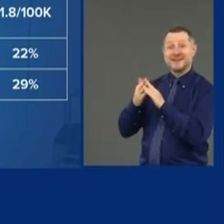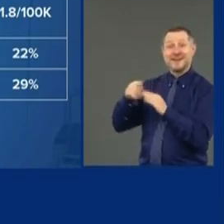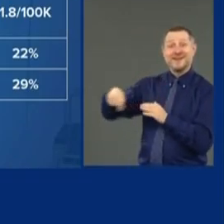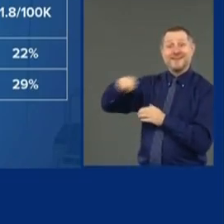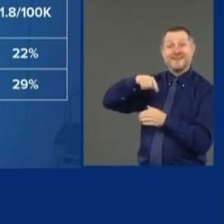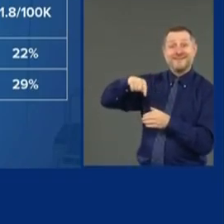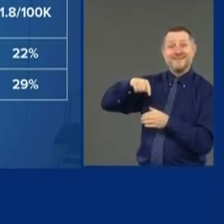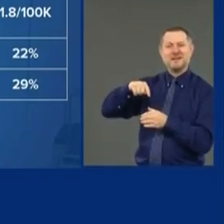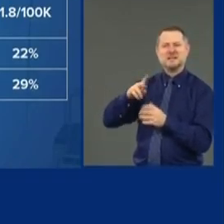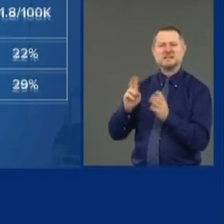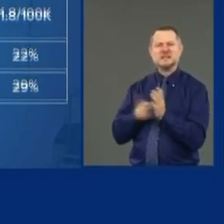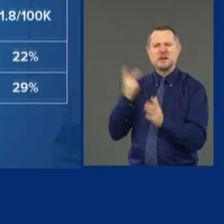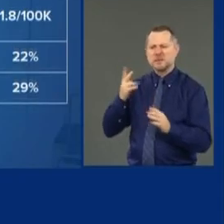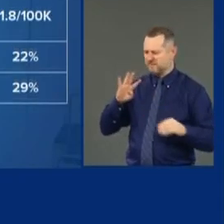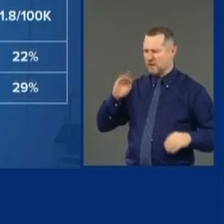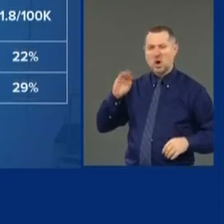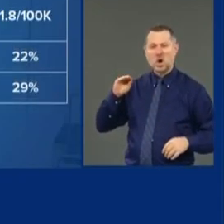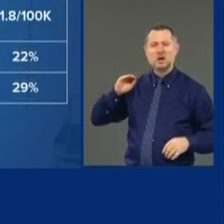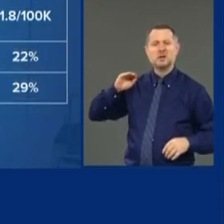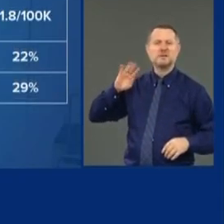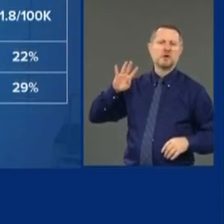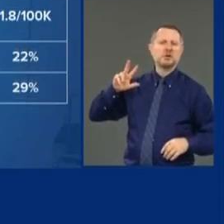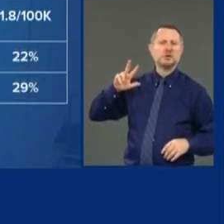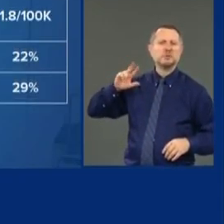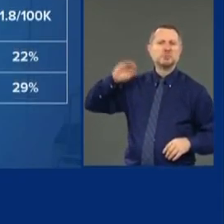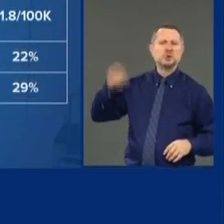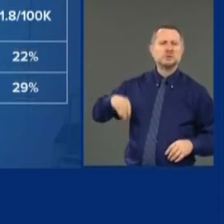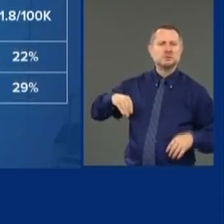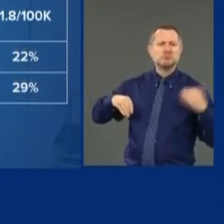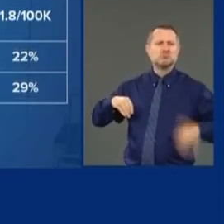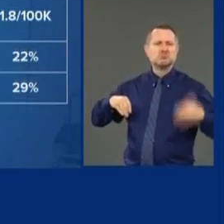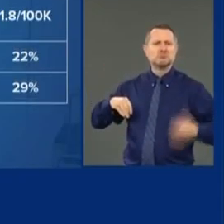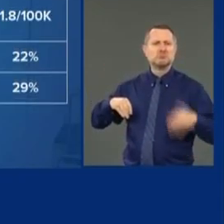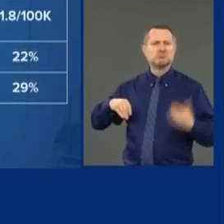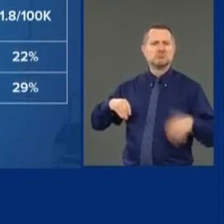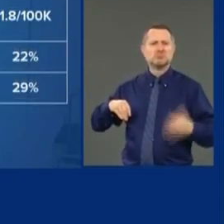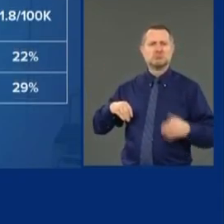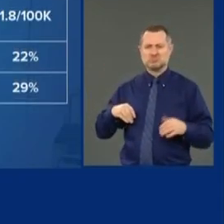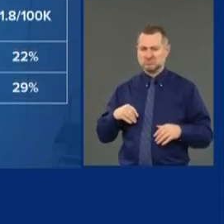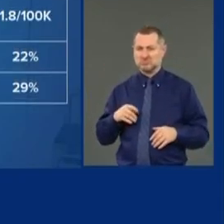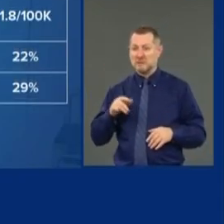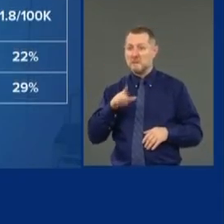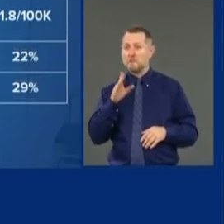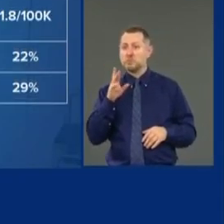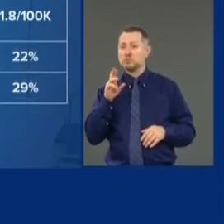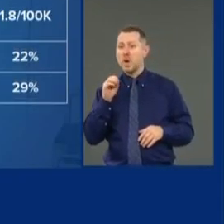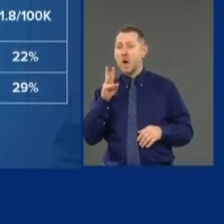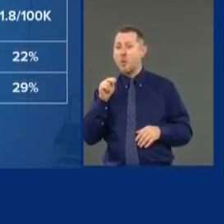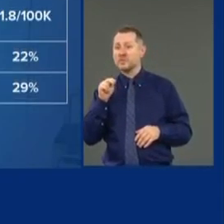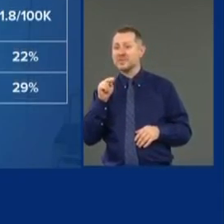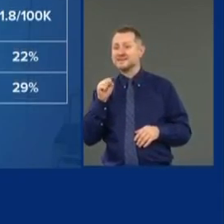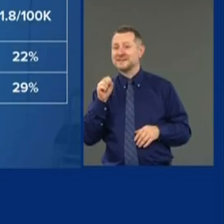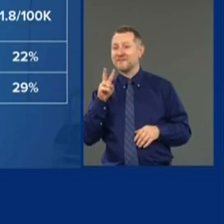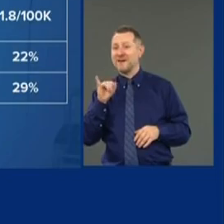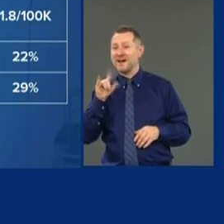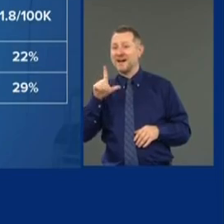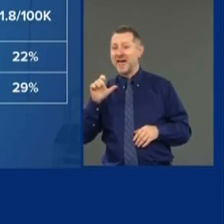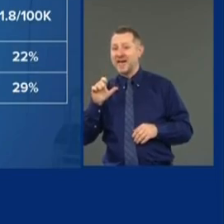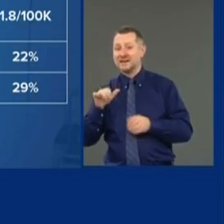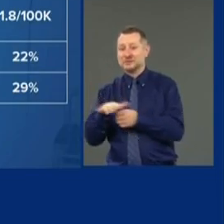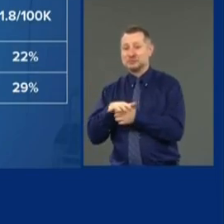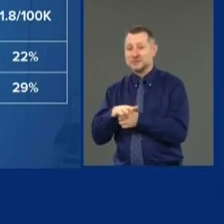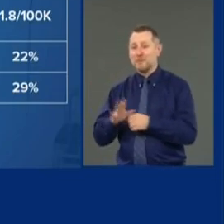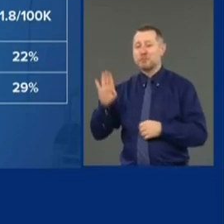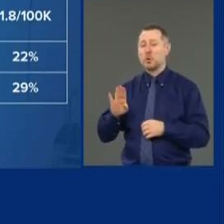than double, 43% infection rate. Brownsville, Brooklyn, 41% infection